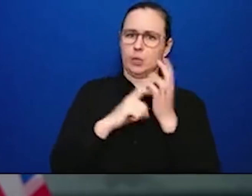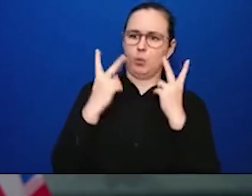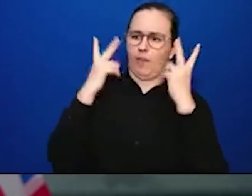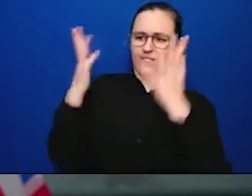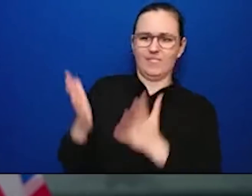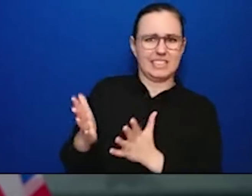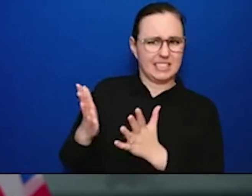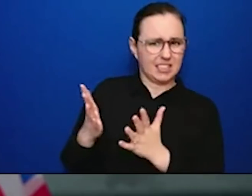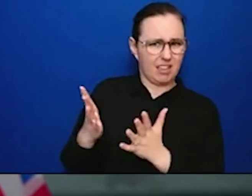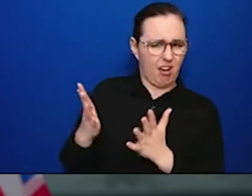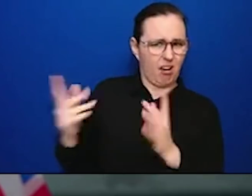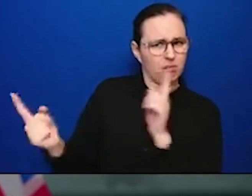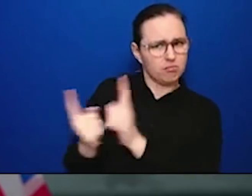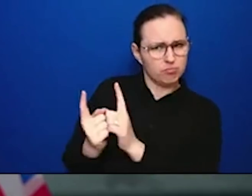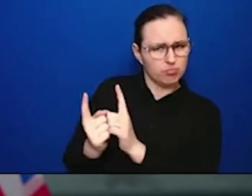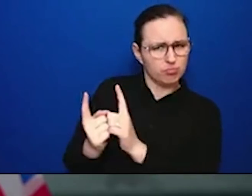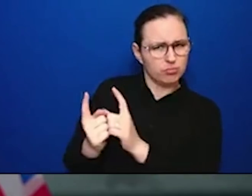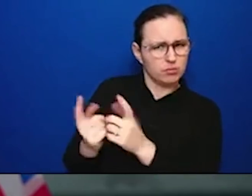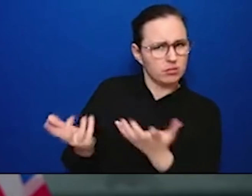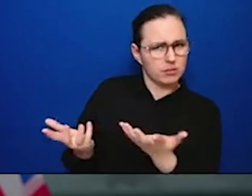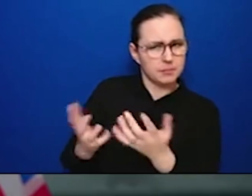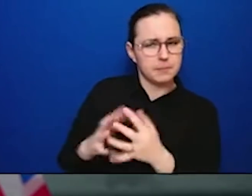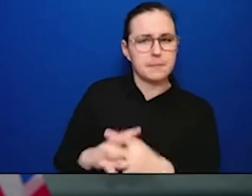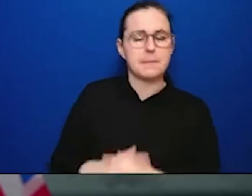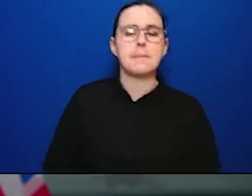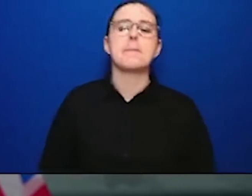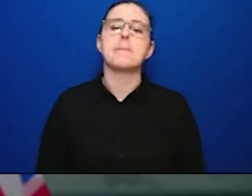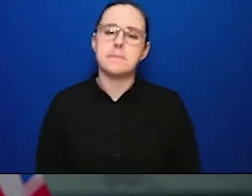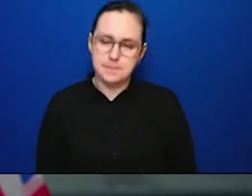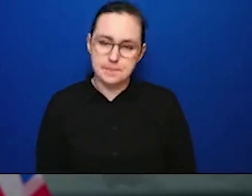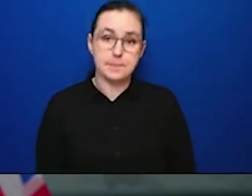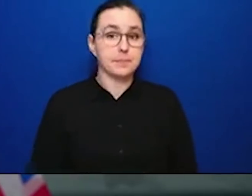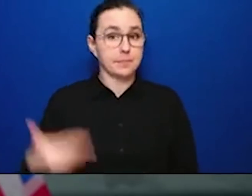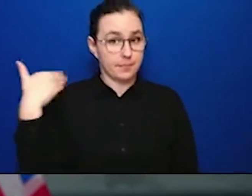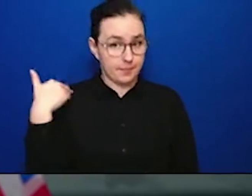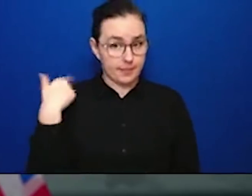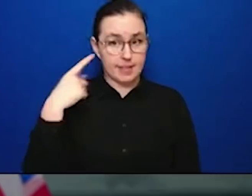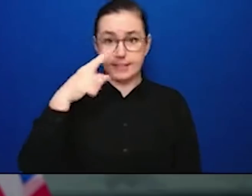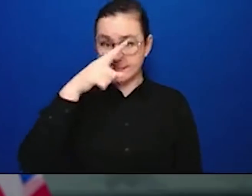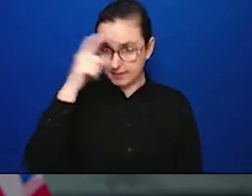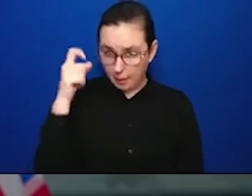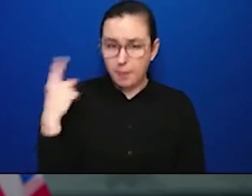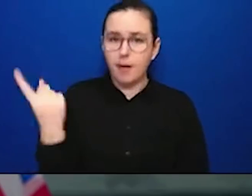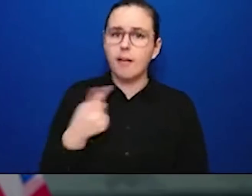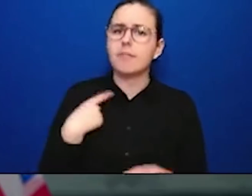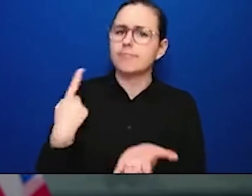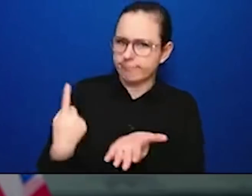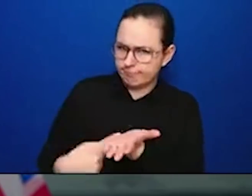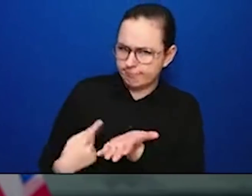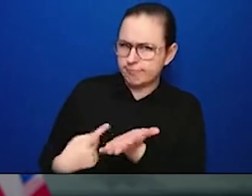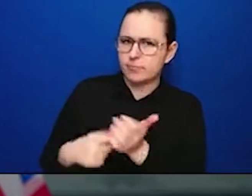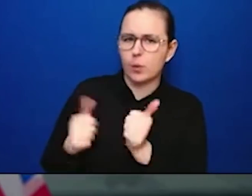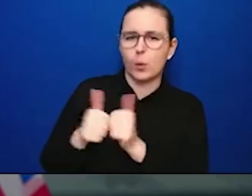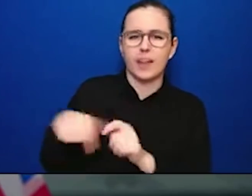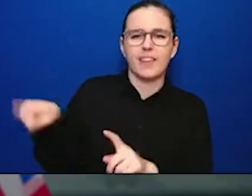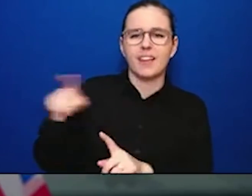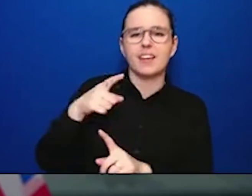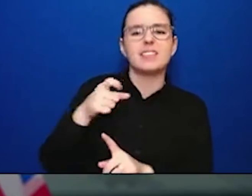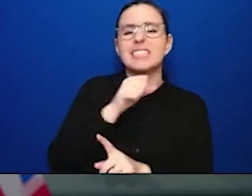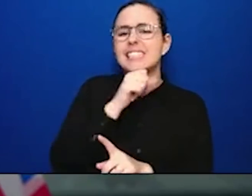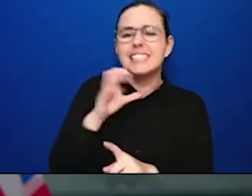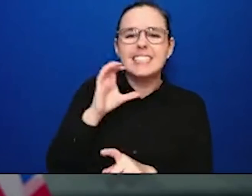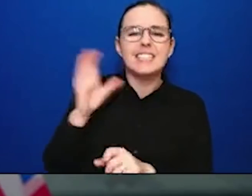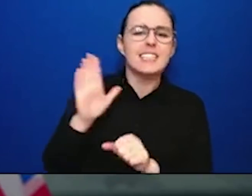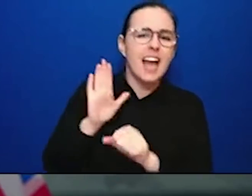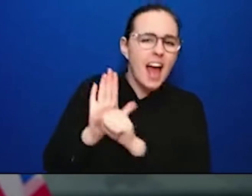working with the seniors advocate and the long-term care sector. And there's two different types of visitors that